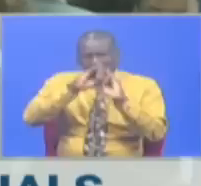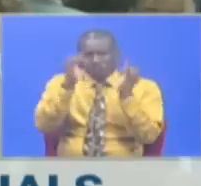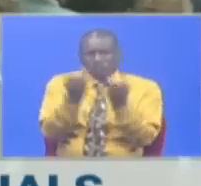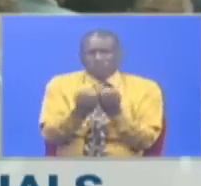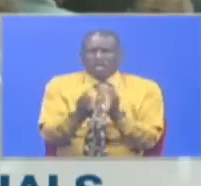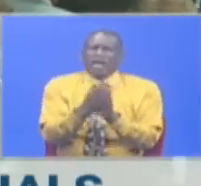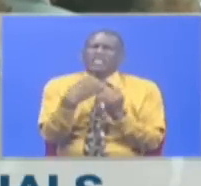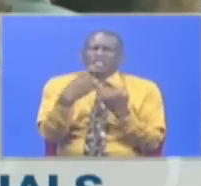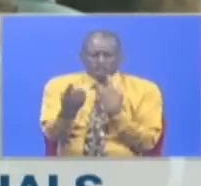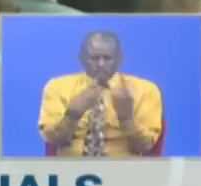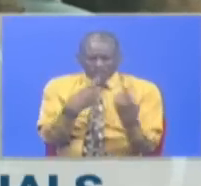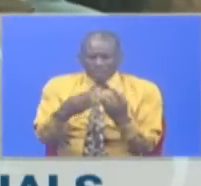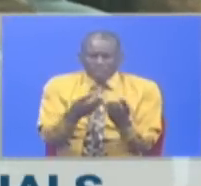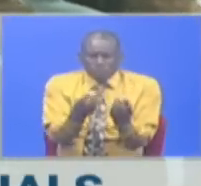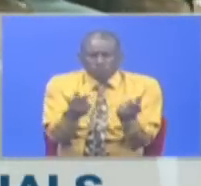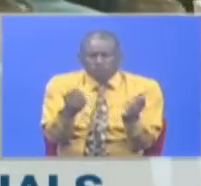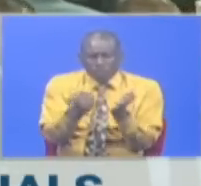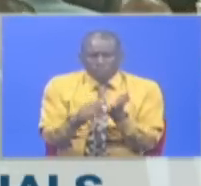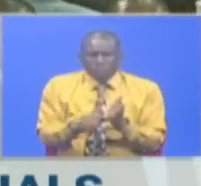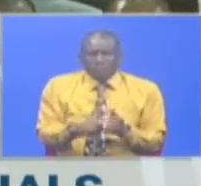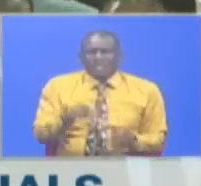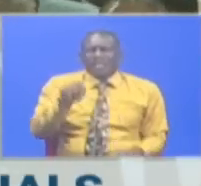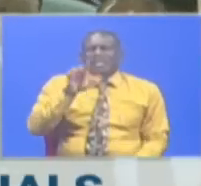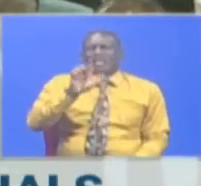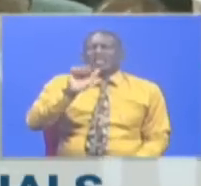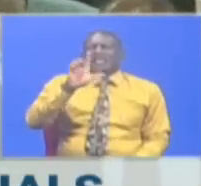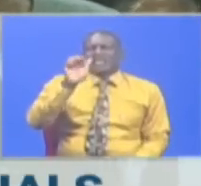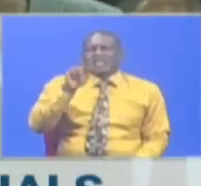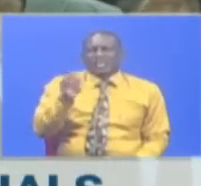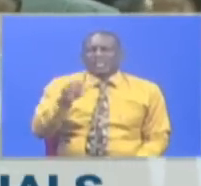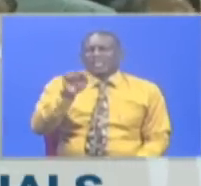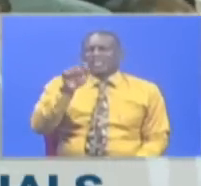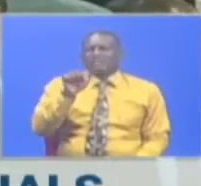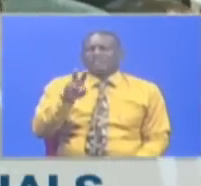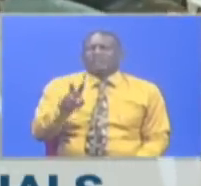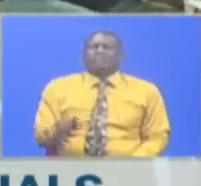mediation. Lillian Kierie, NTV.